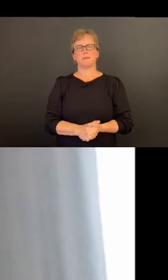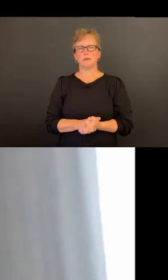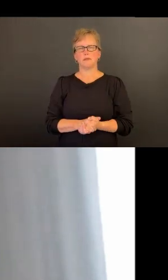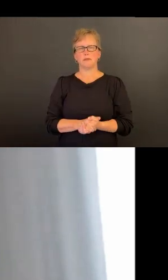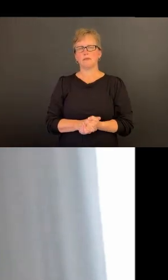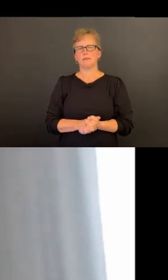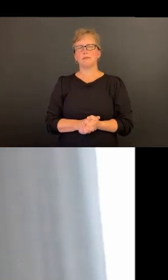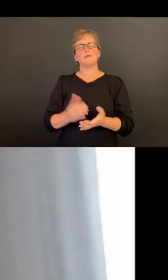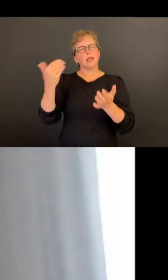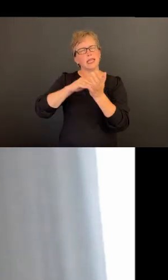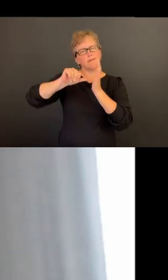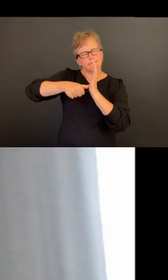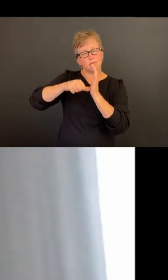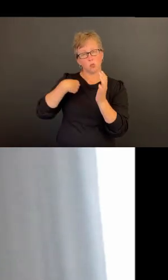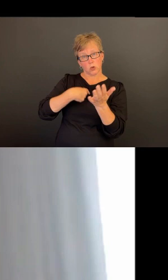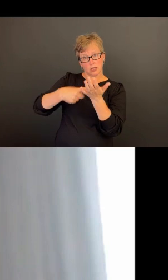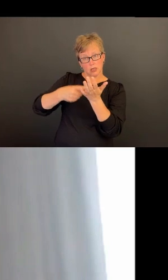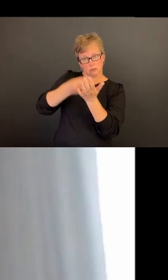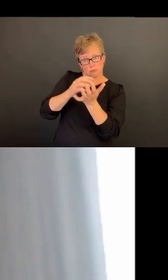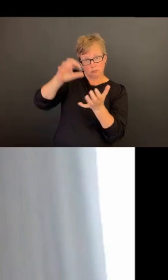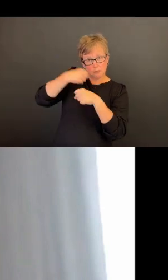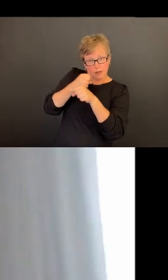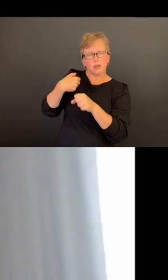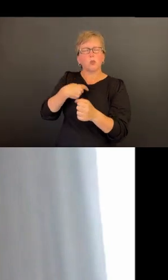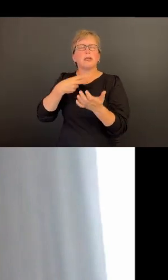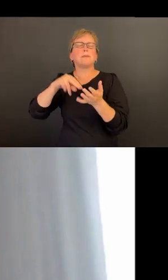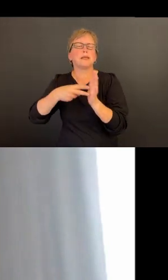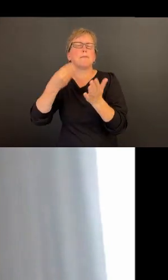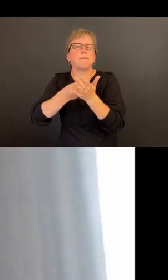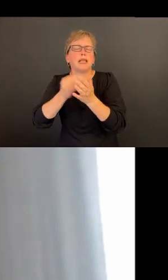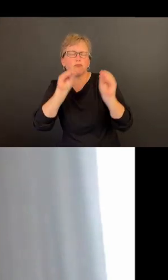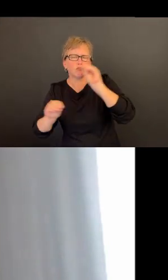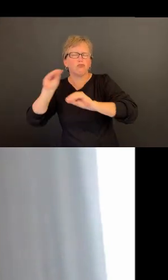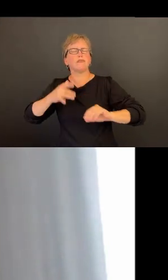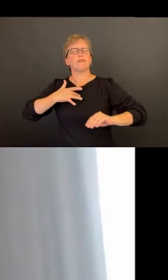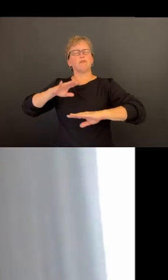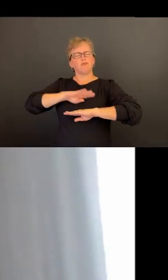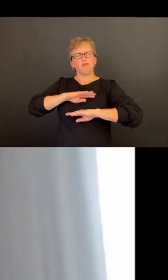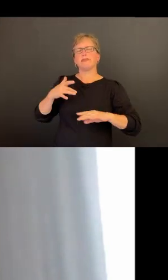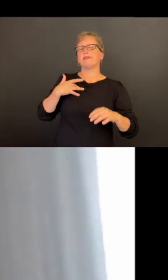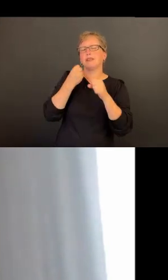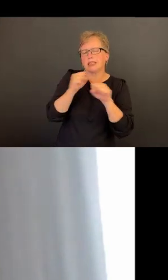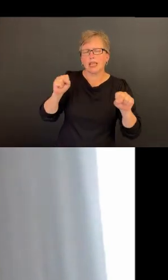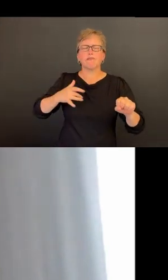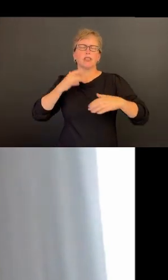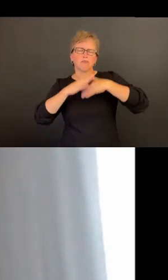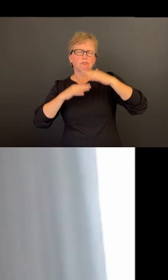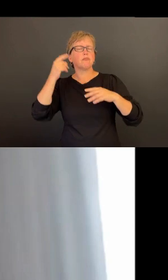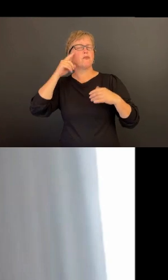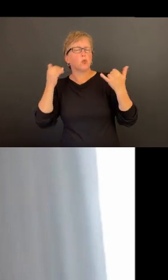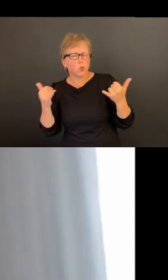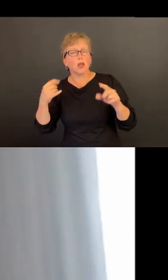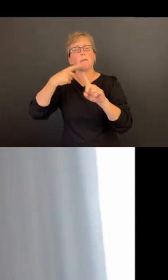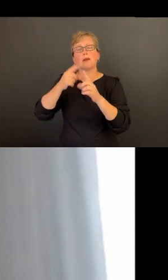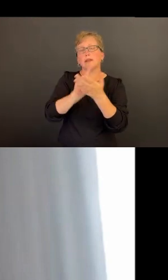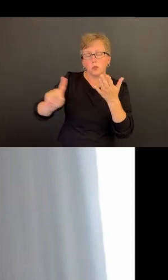that ABLE and ABLE accounts are really key to enabling savings, and not only savings, but wealth. Again, when we